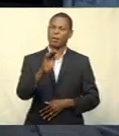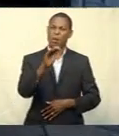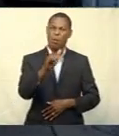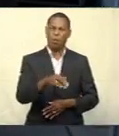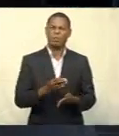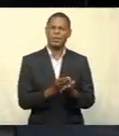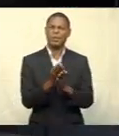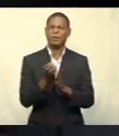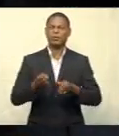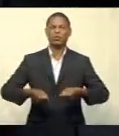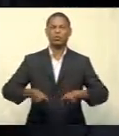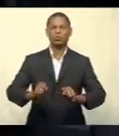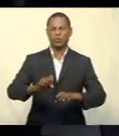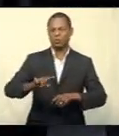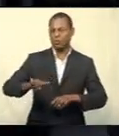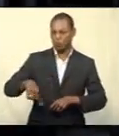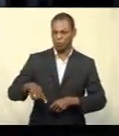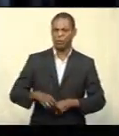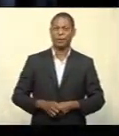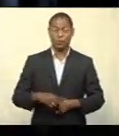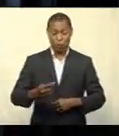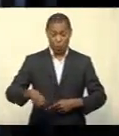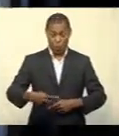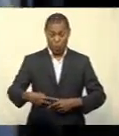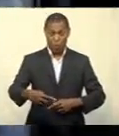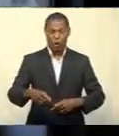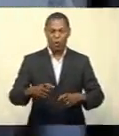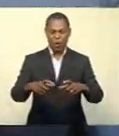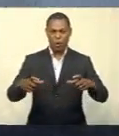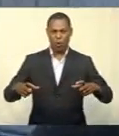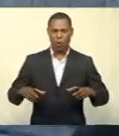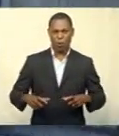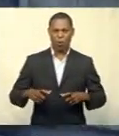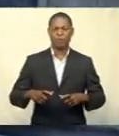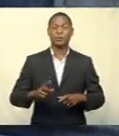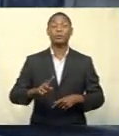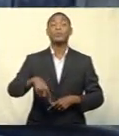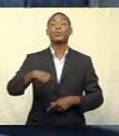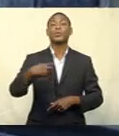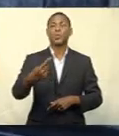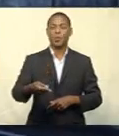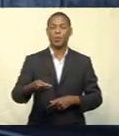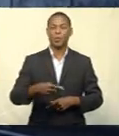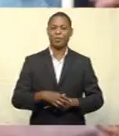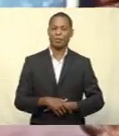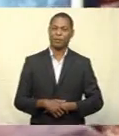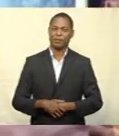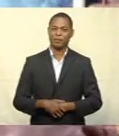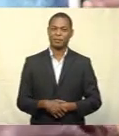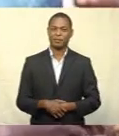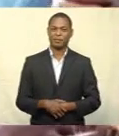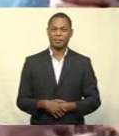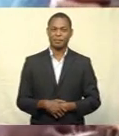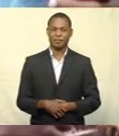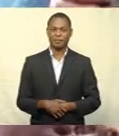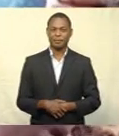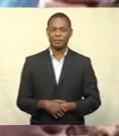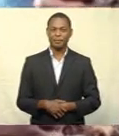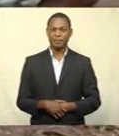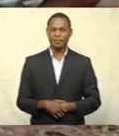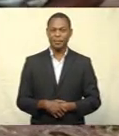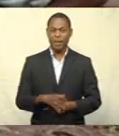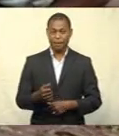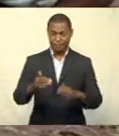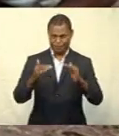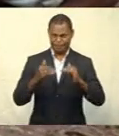in Suva. The murder trial continues in the High Court tomorrow. Lena Rees, FBC News. Still to come,